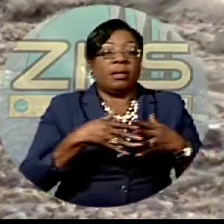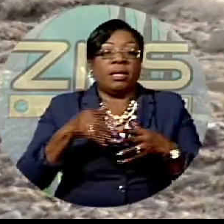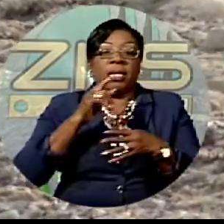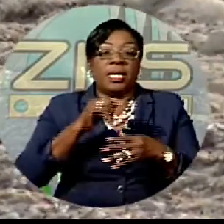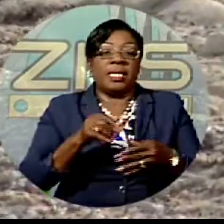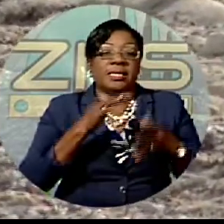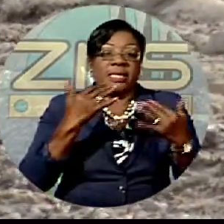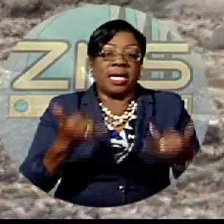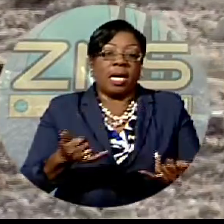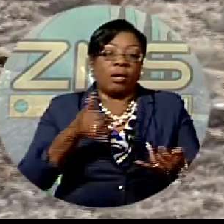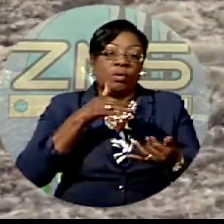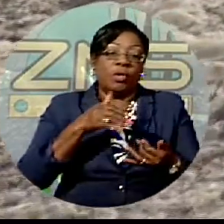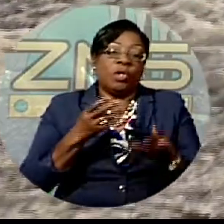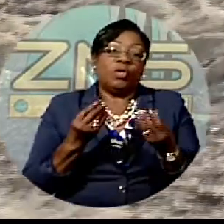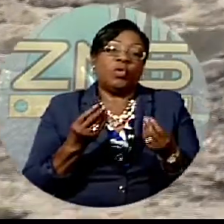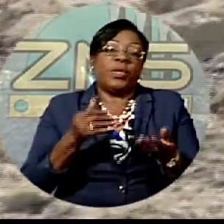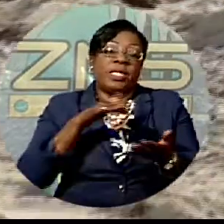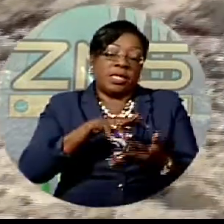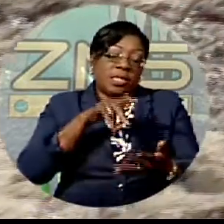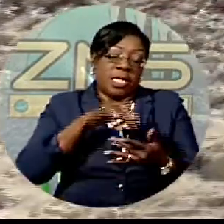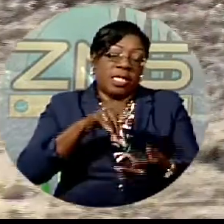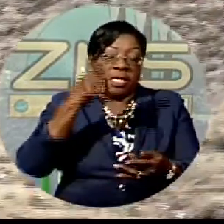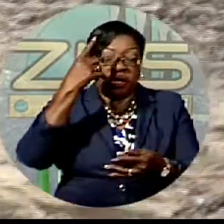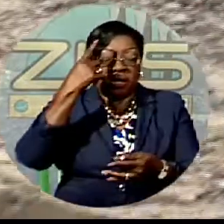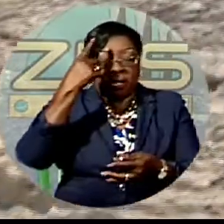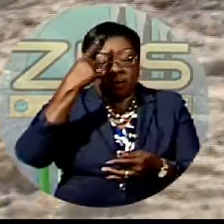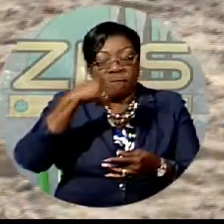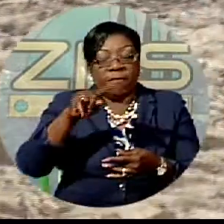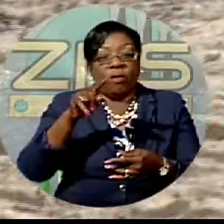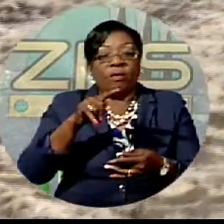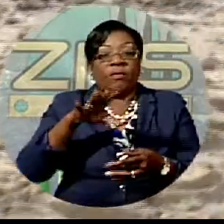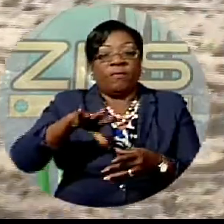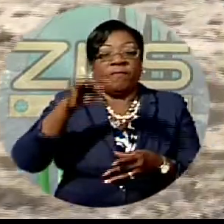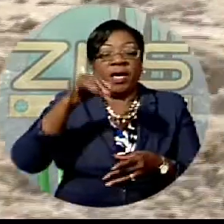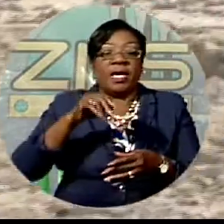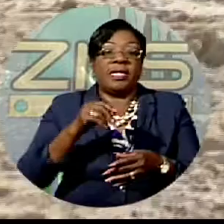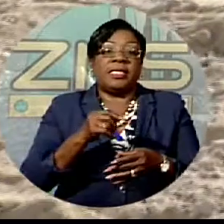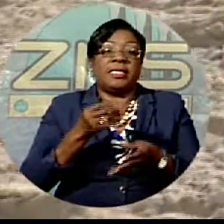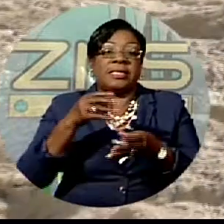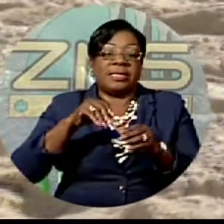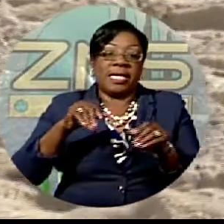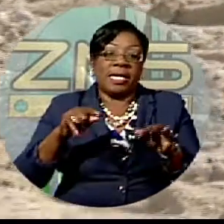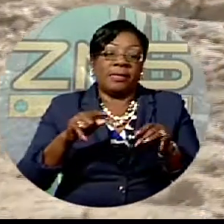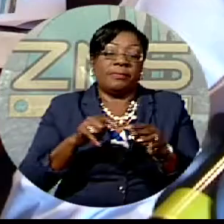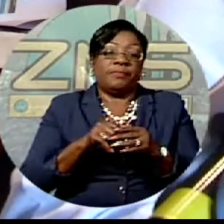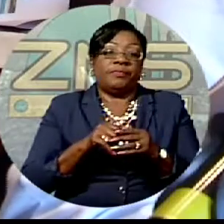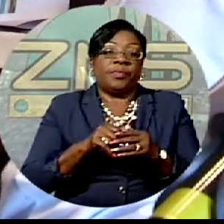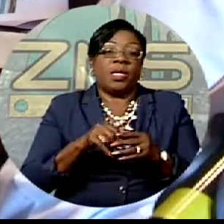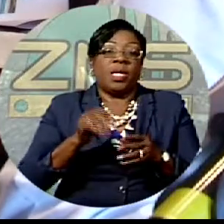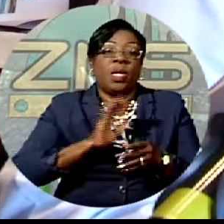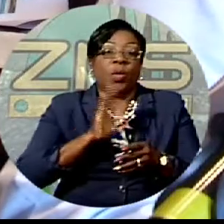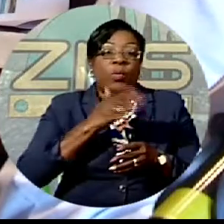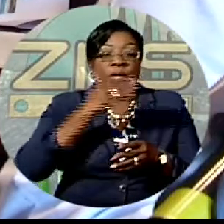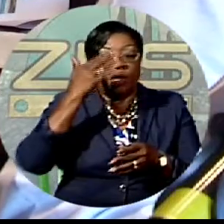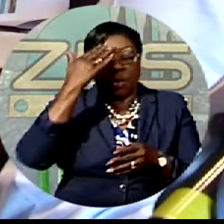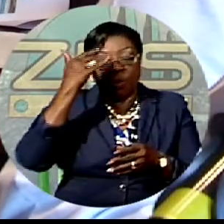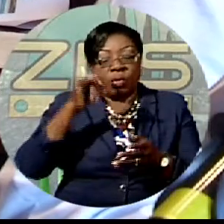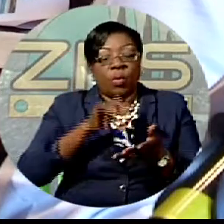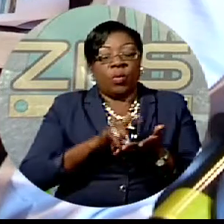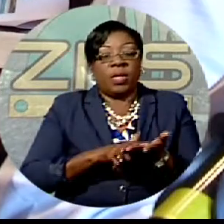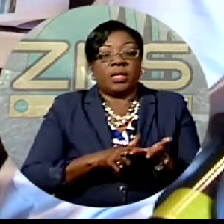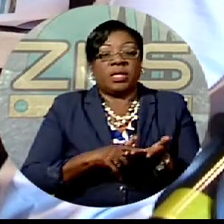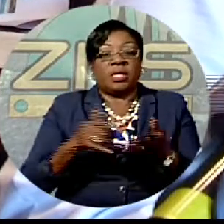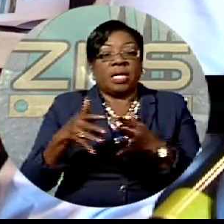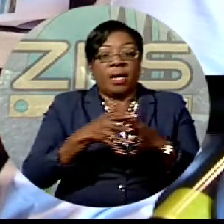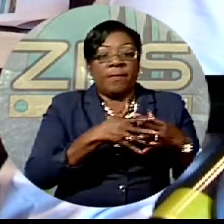of viability, and that does not include or involve the Bahamas. We note what the